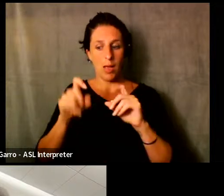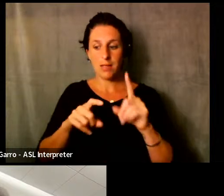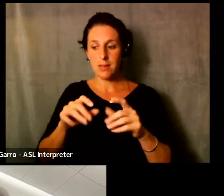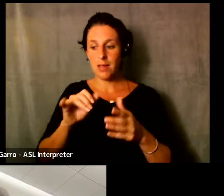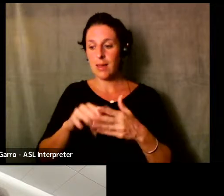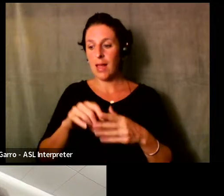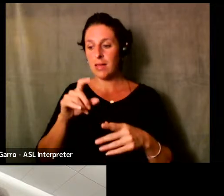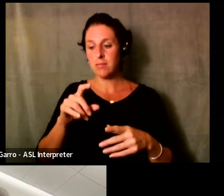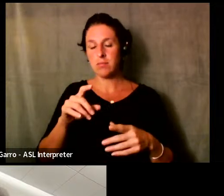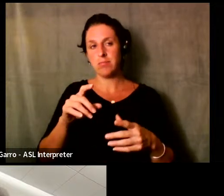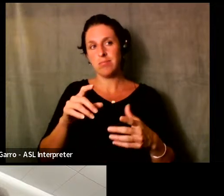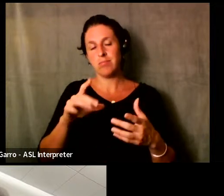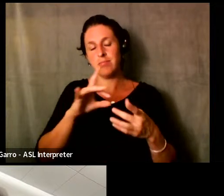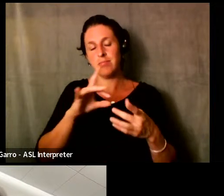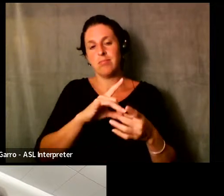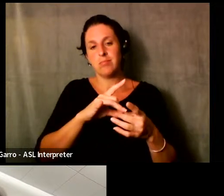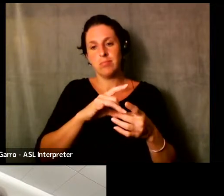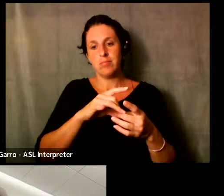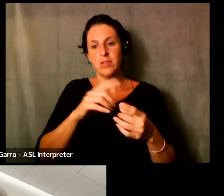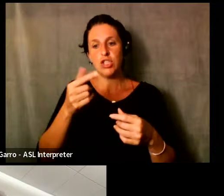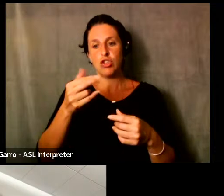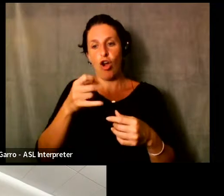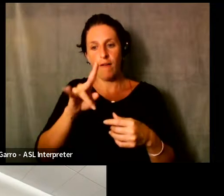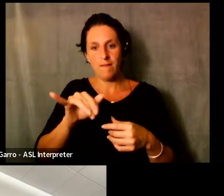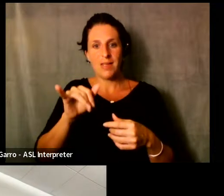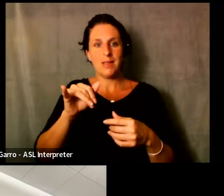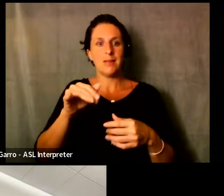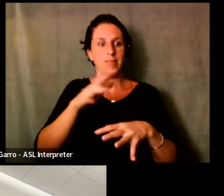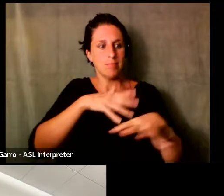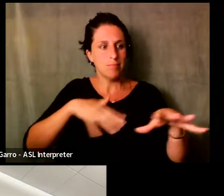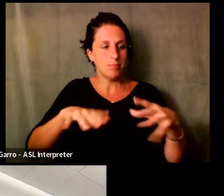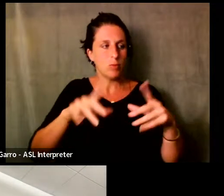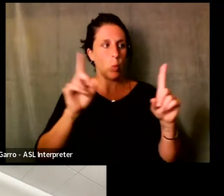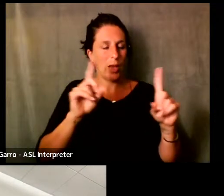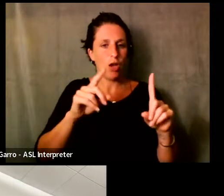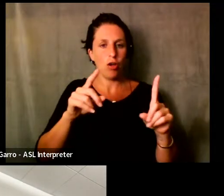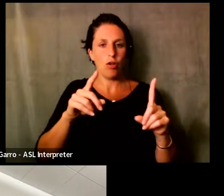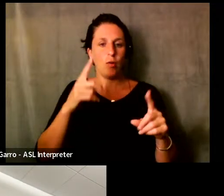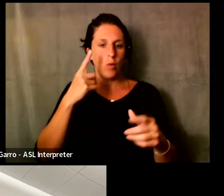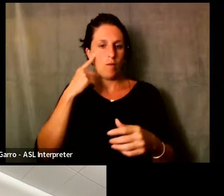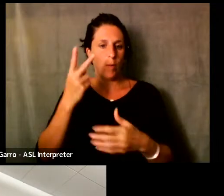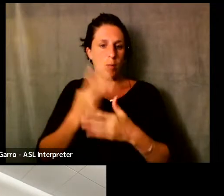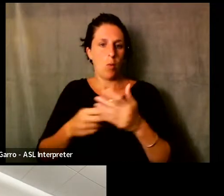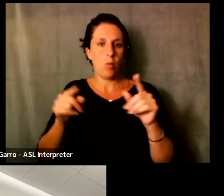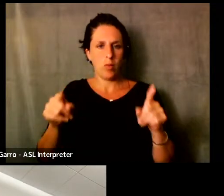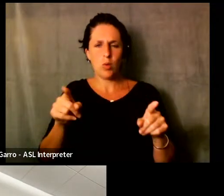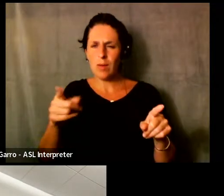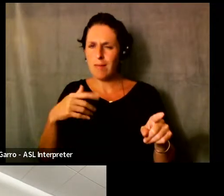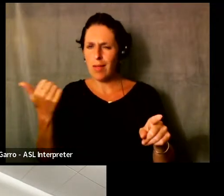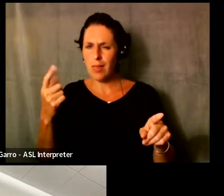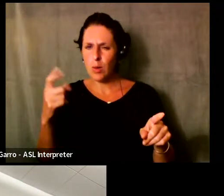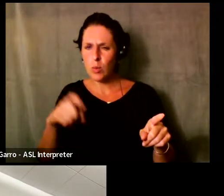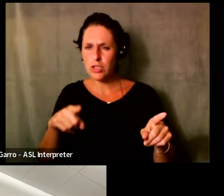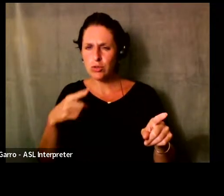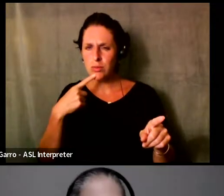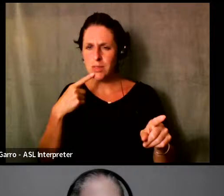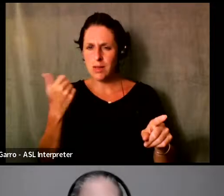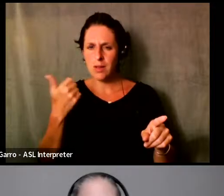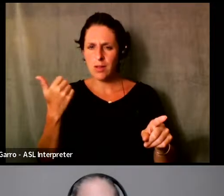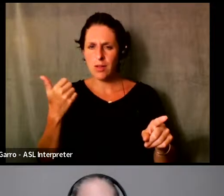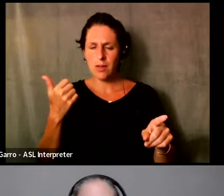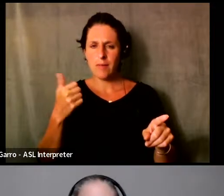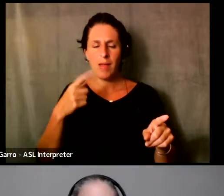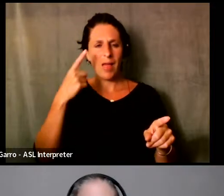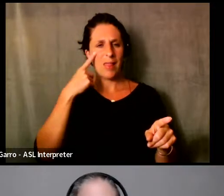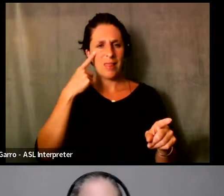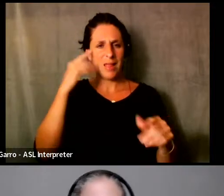kind of proximity and geography with those 2 institutions, and then. You had another question. You said something else. Like I think